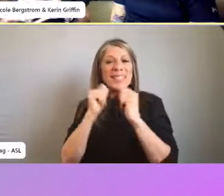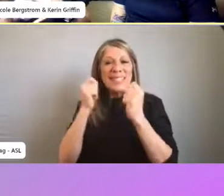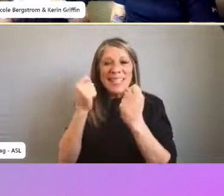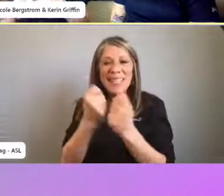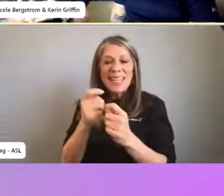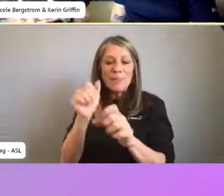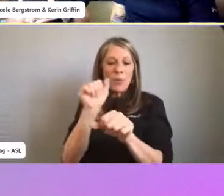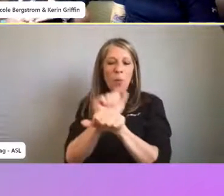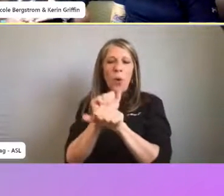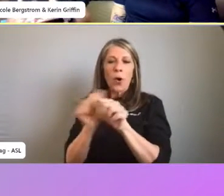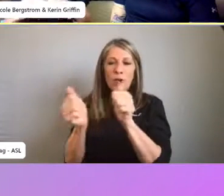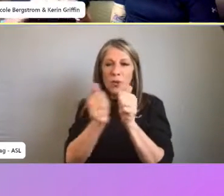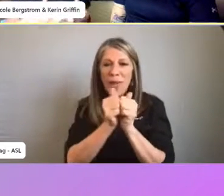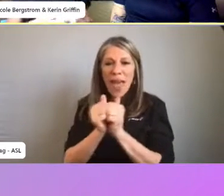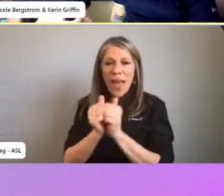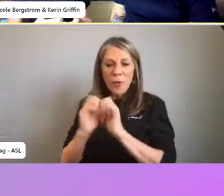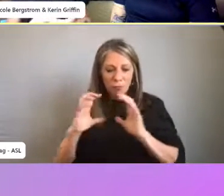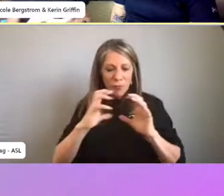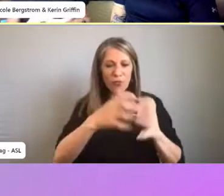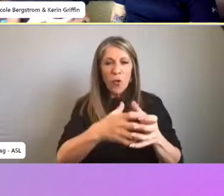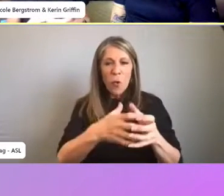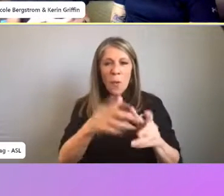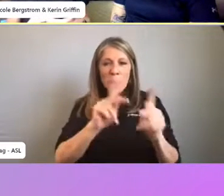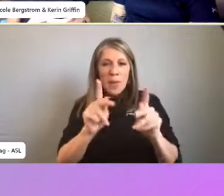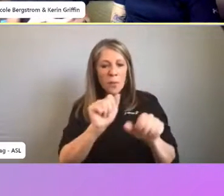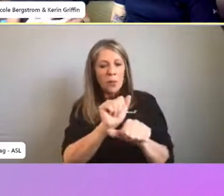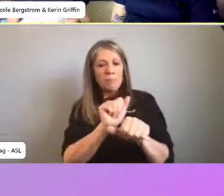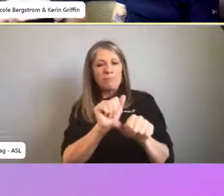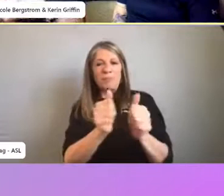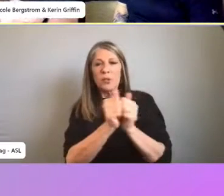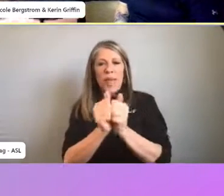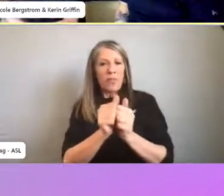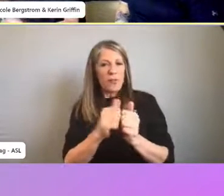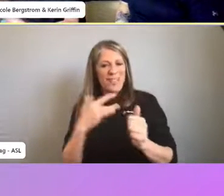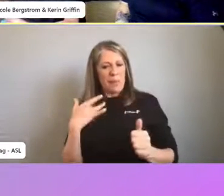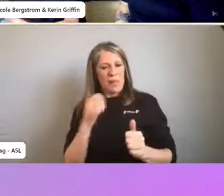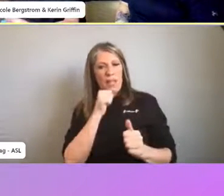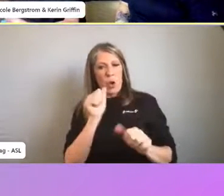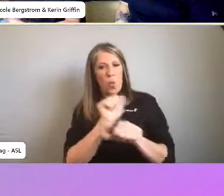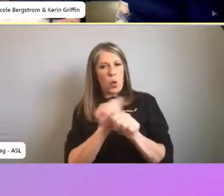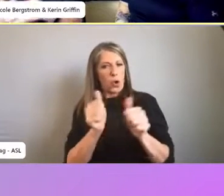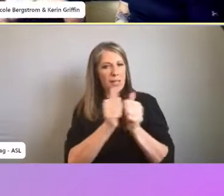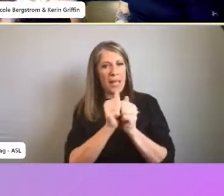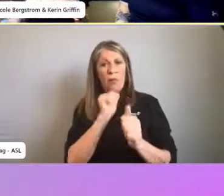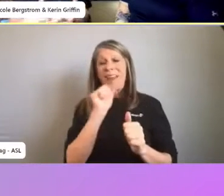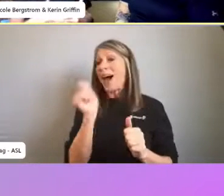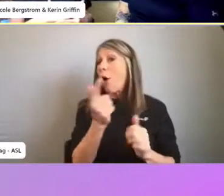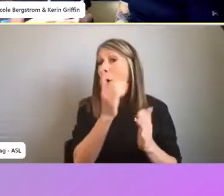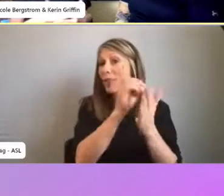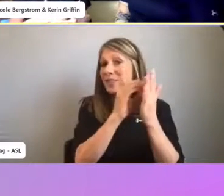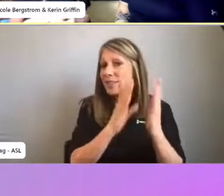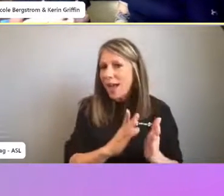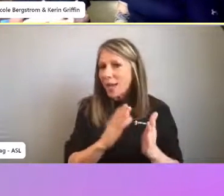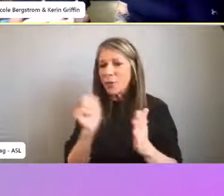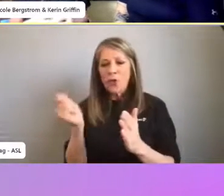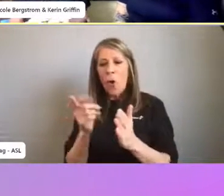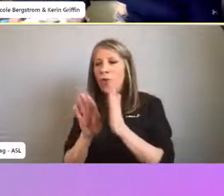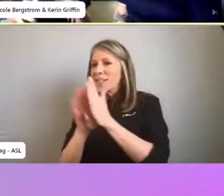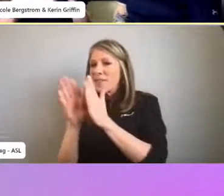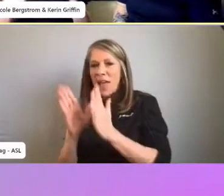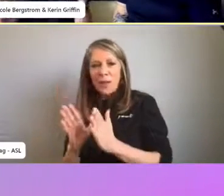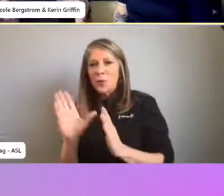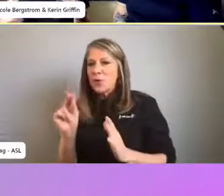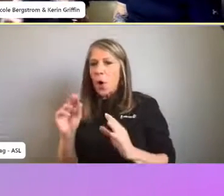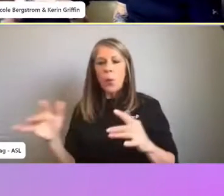working together, putting people together that don't normally work together. It's not all the designers together. It's not all the developers together,